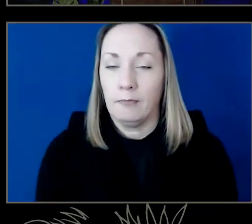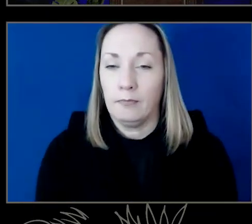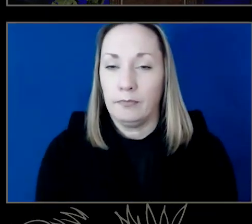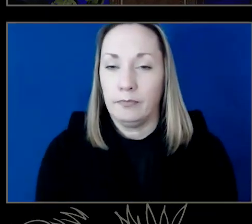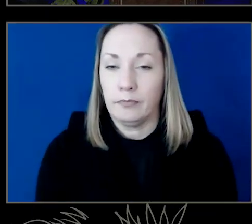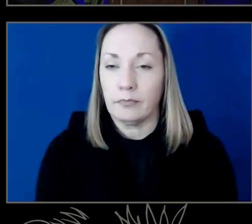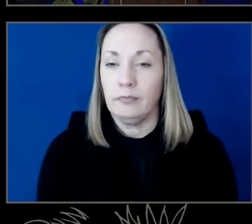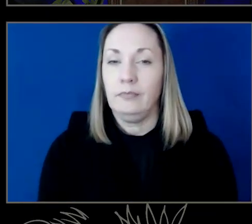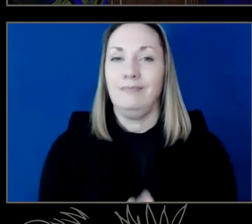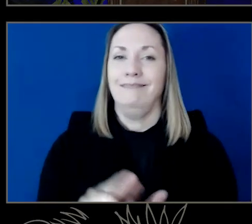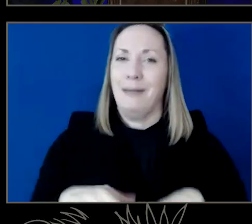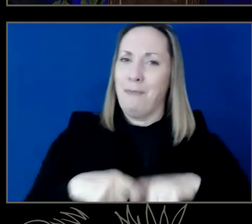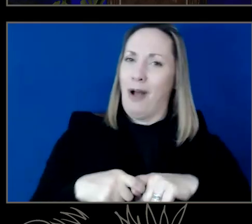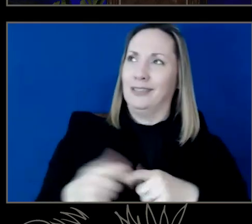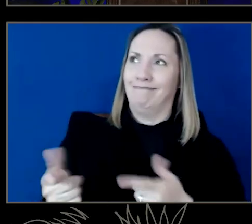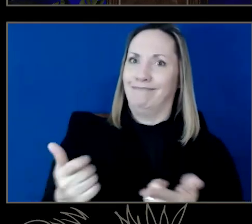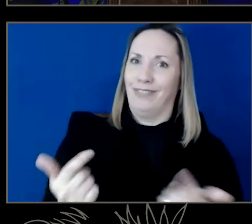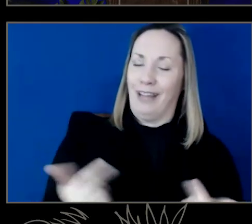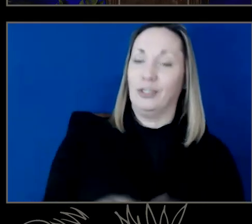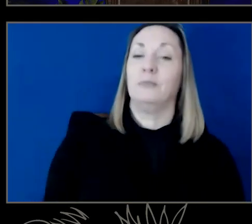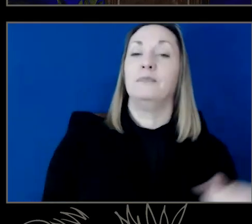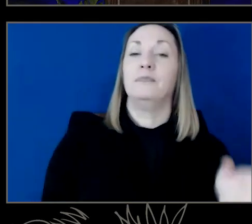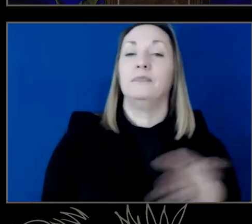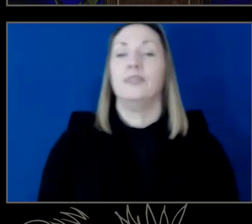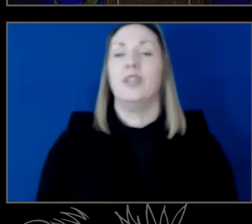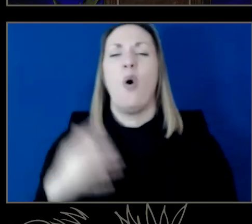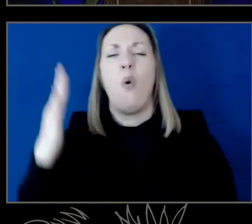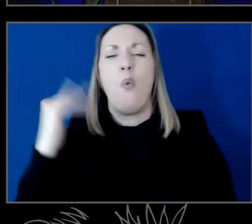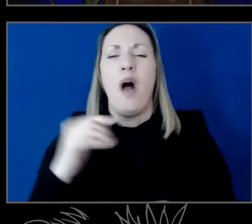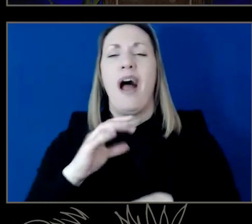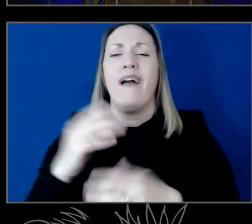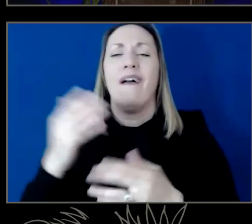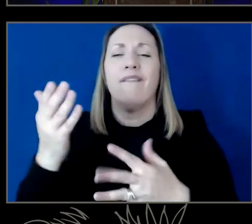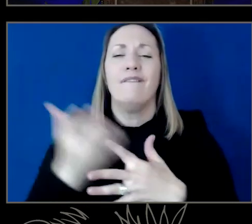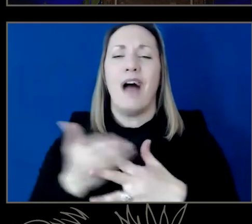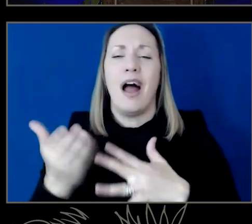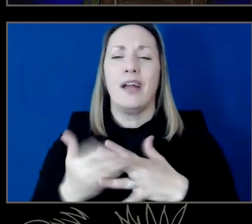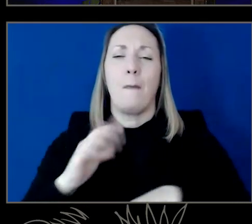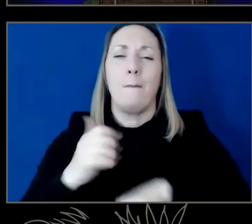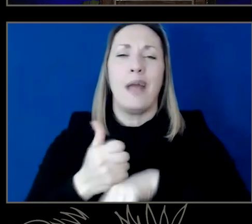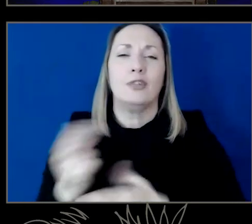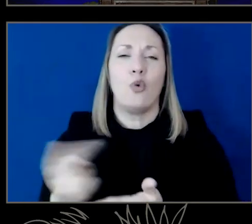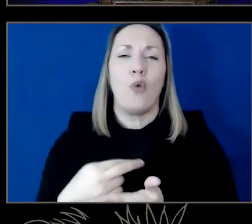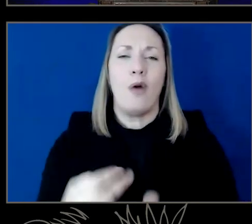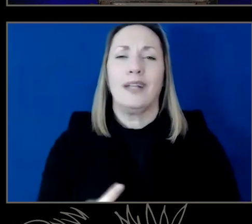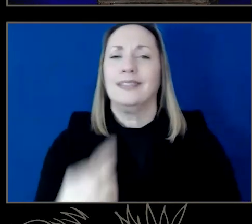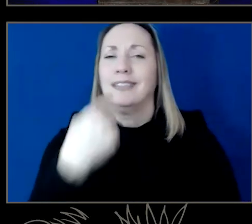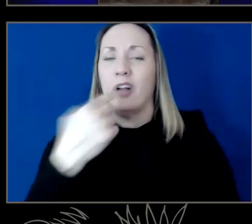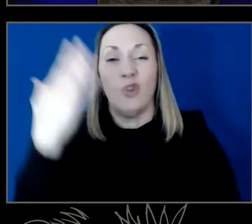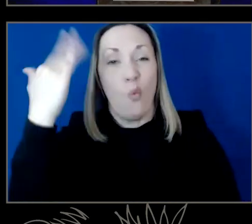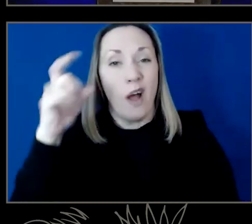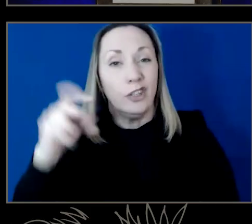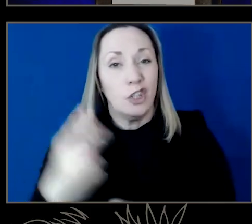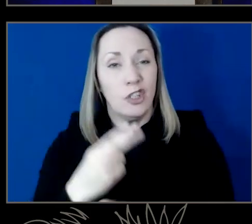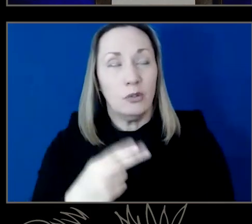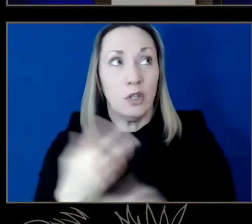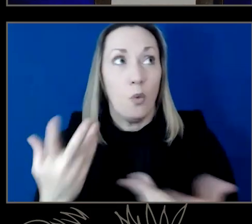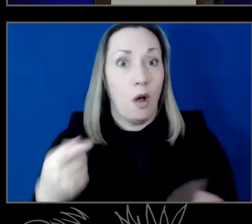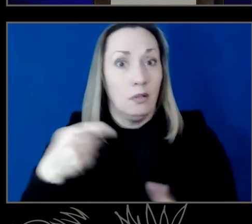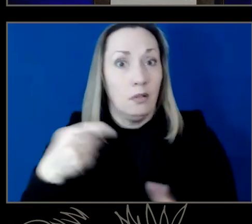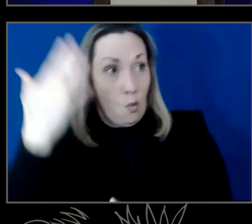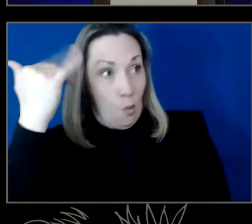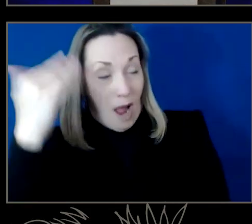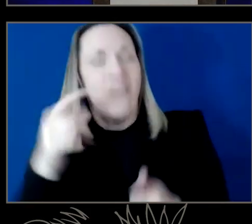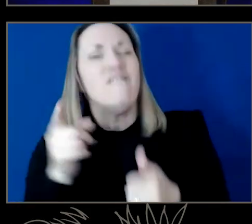Pause for laughter. So why file-based routing sucks and why you should use it. Why does file-based routing suck? Well, before we talk